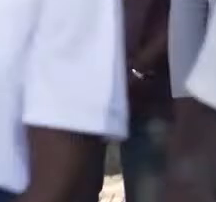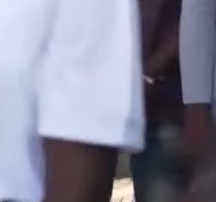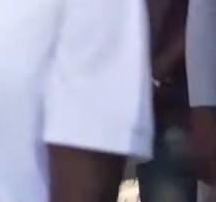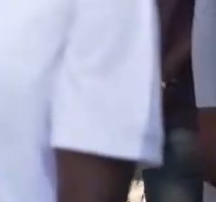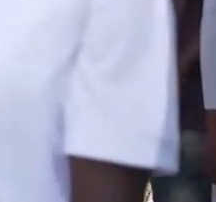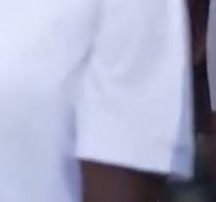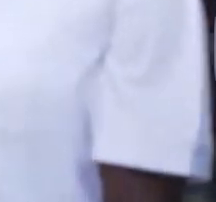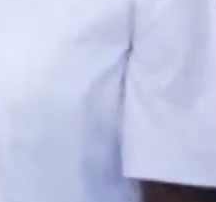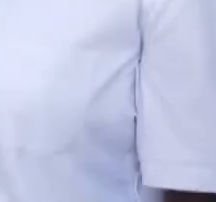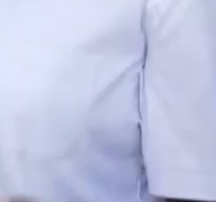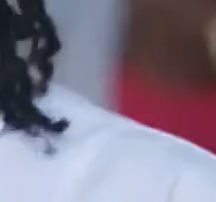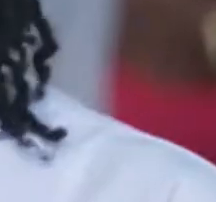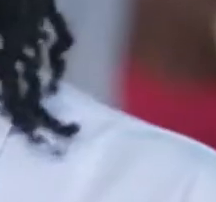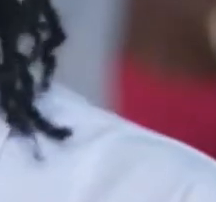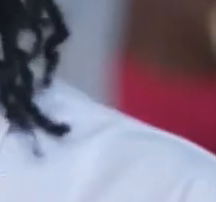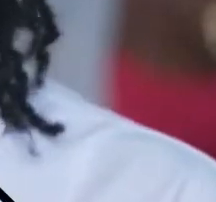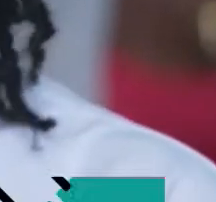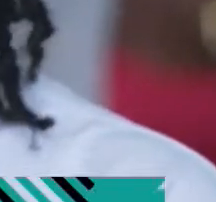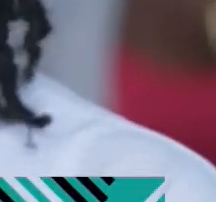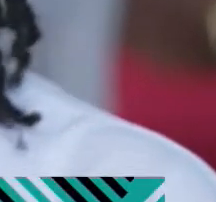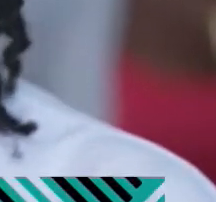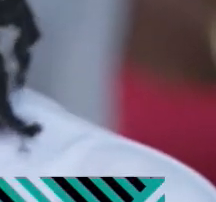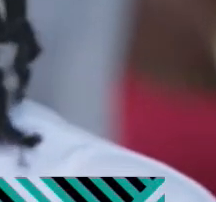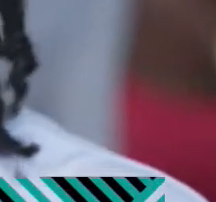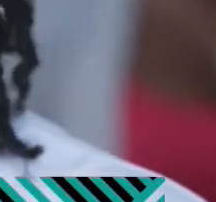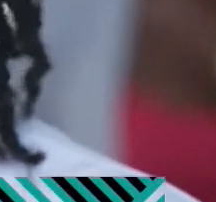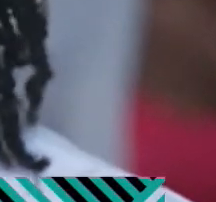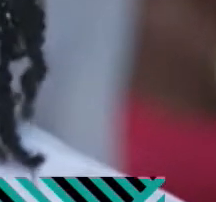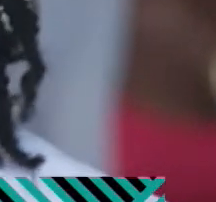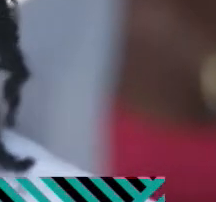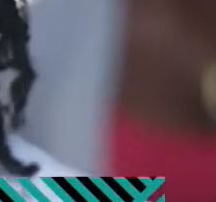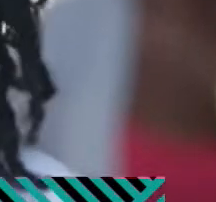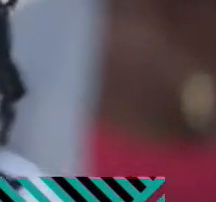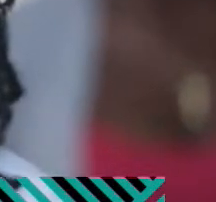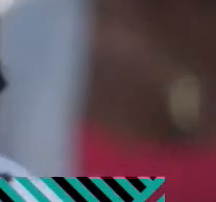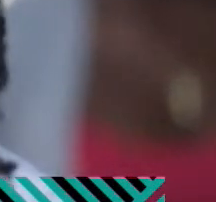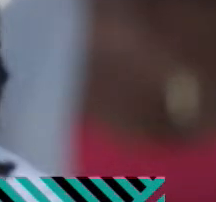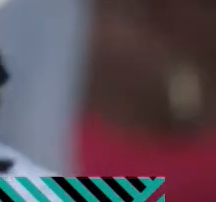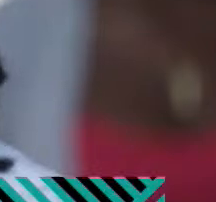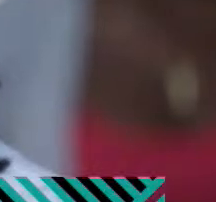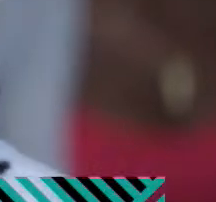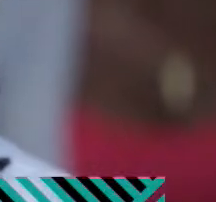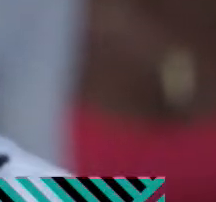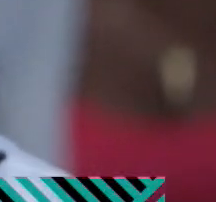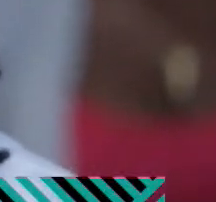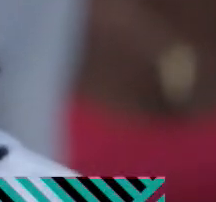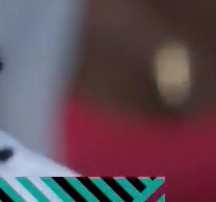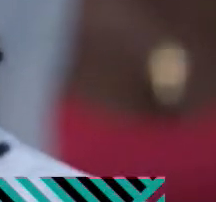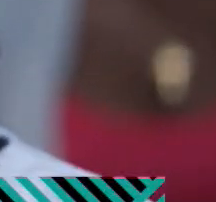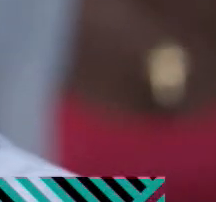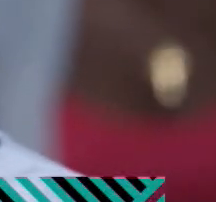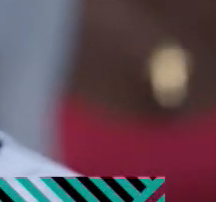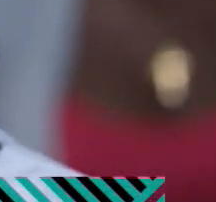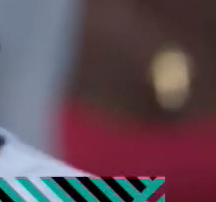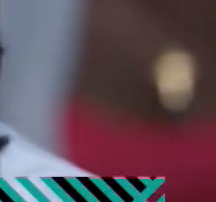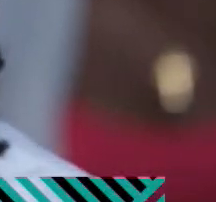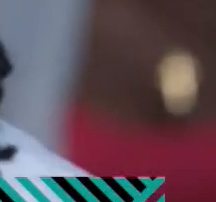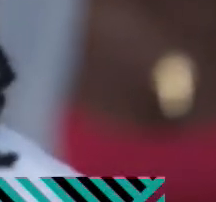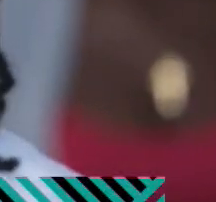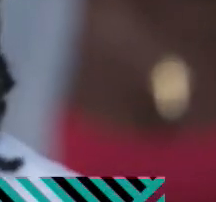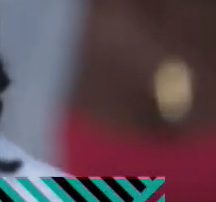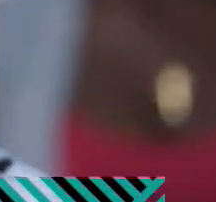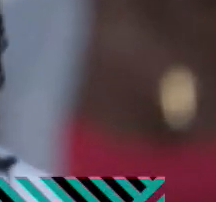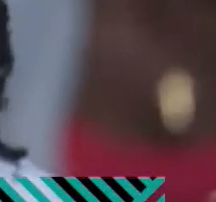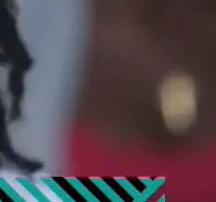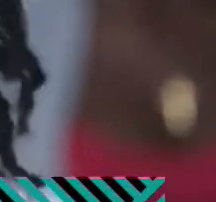you. In the morning, I wake up around 5:30, and get my kid ready for